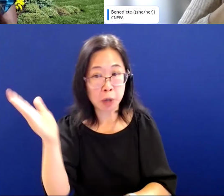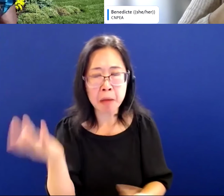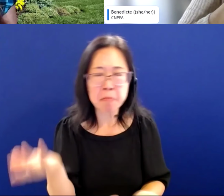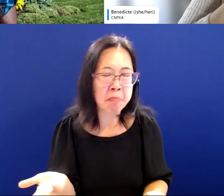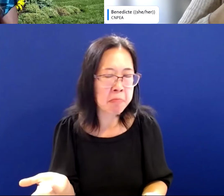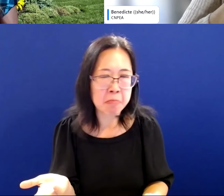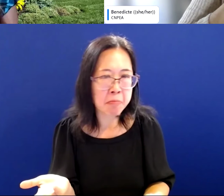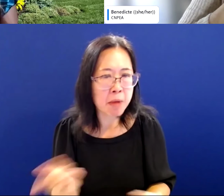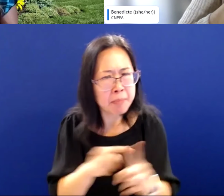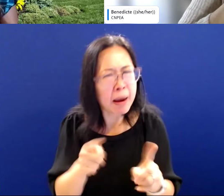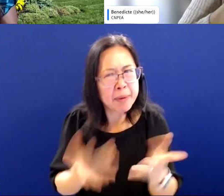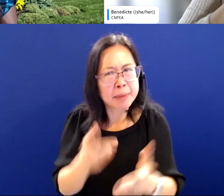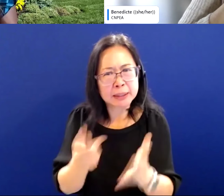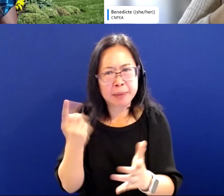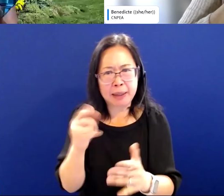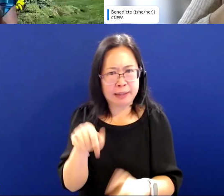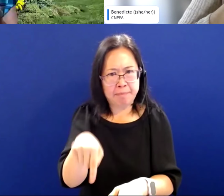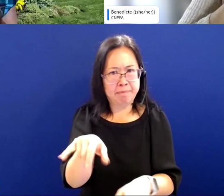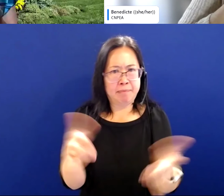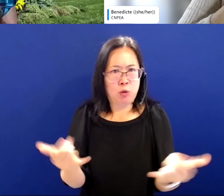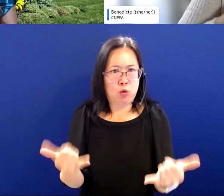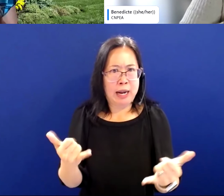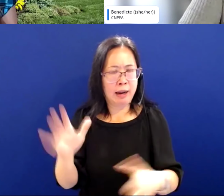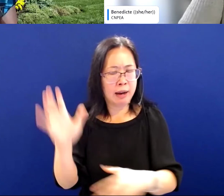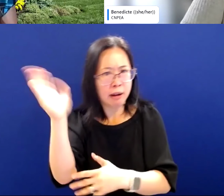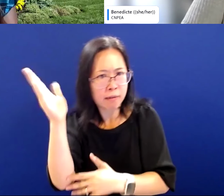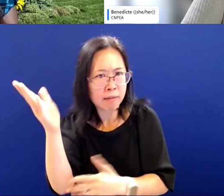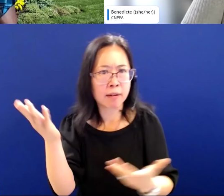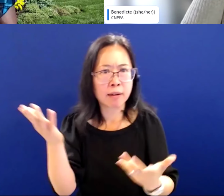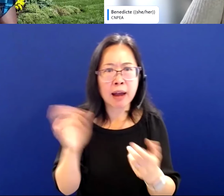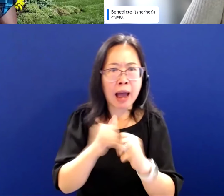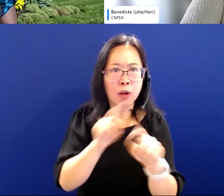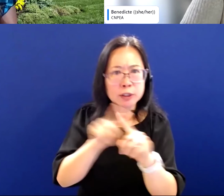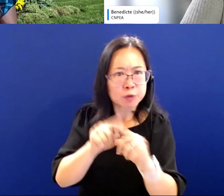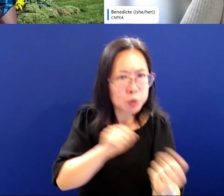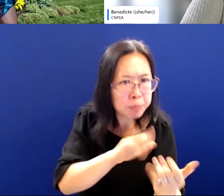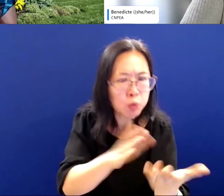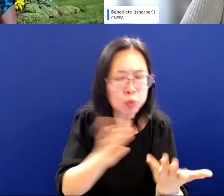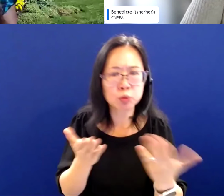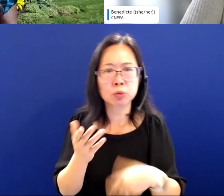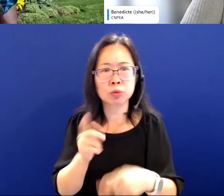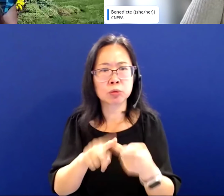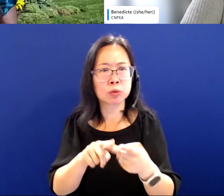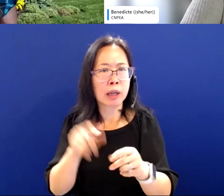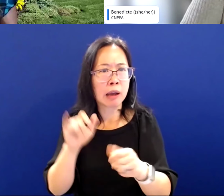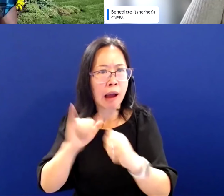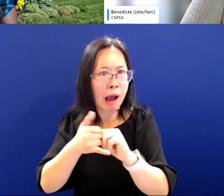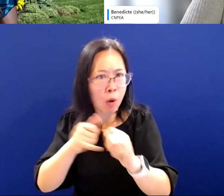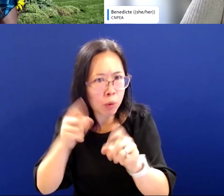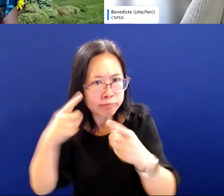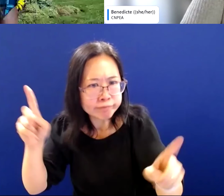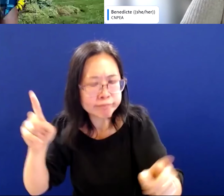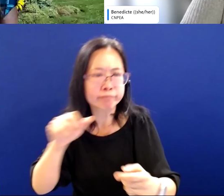learning about all of the different ways in which we approached it and what kind of elements affect it, I think those kinds of things